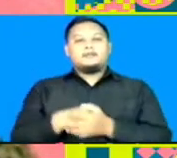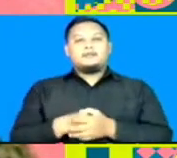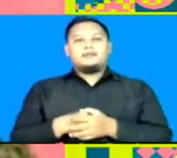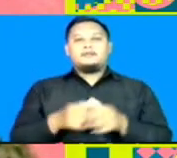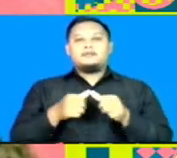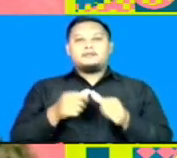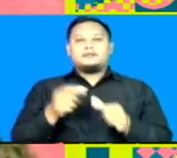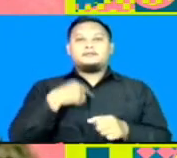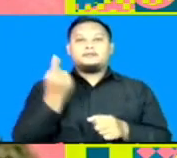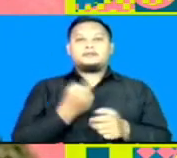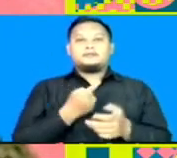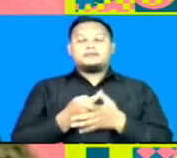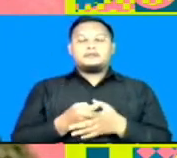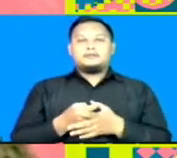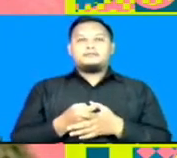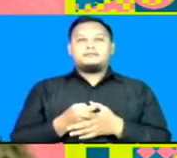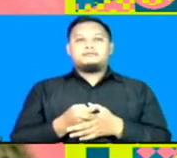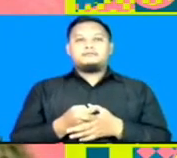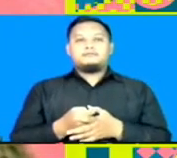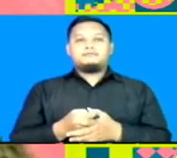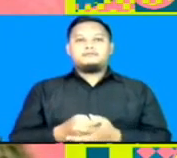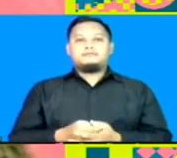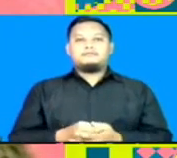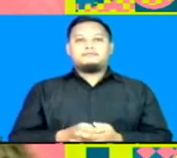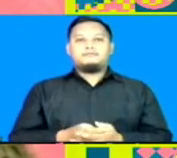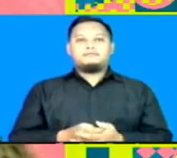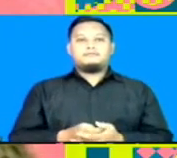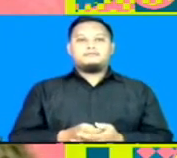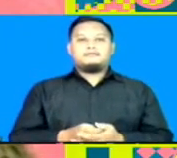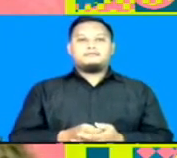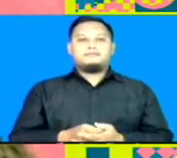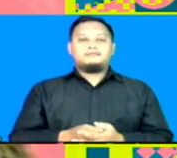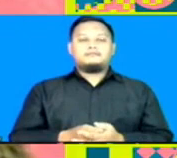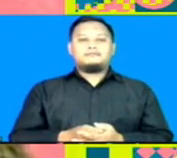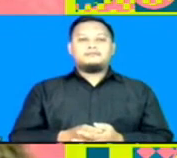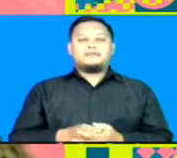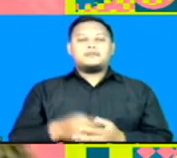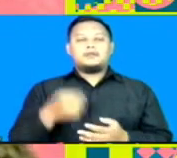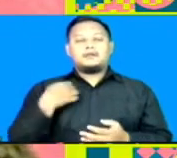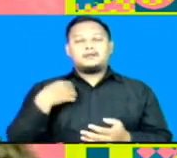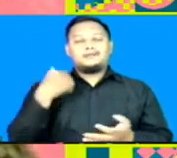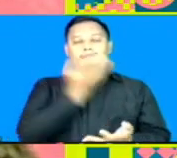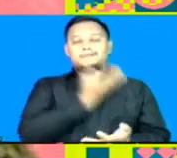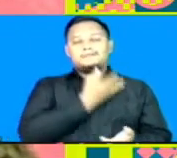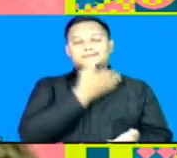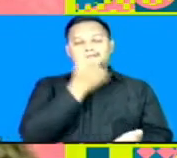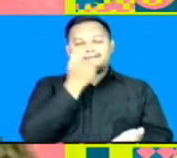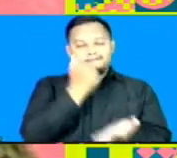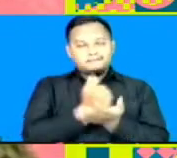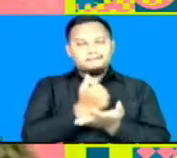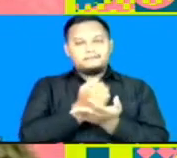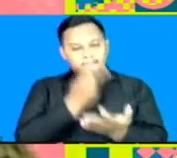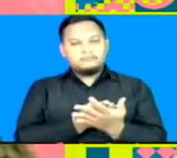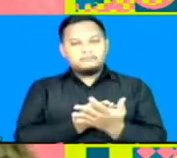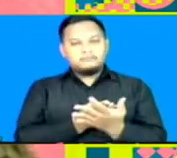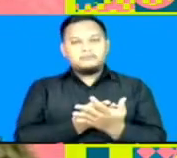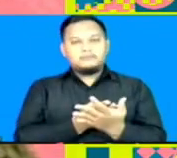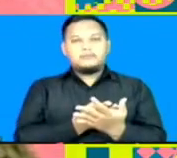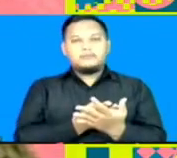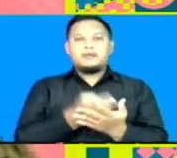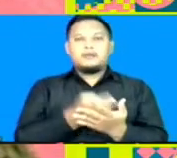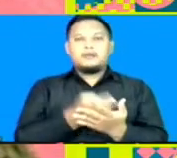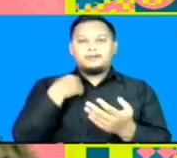in the G20, which is inclusion of the most marginalized. Another consistently revered values